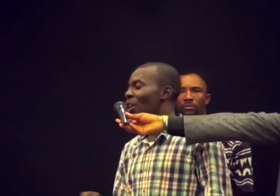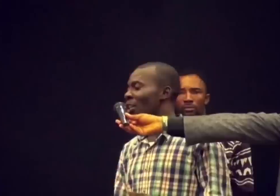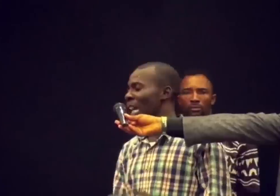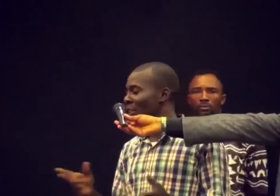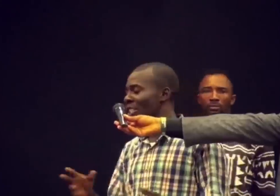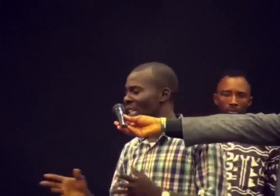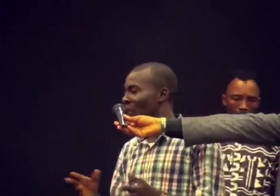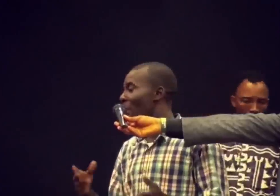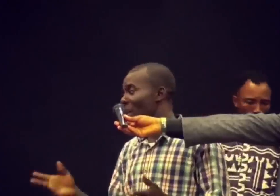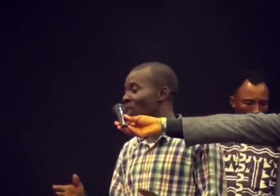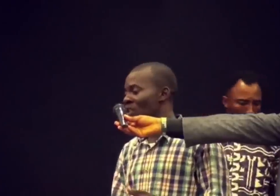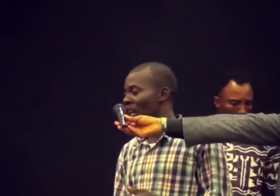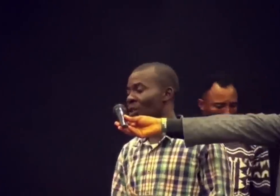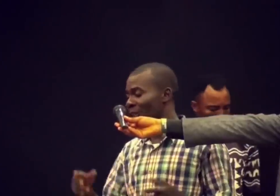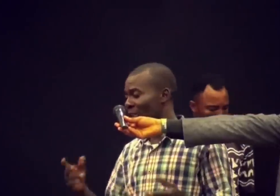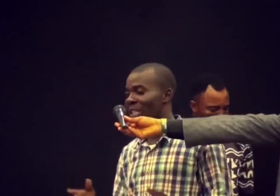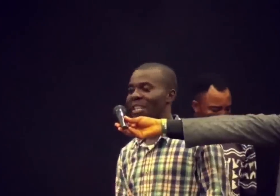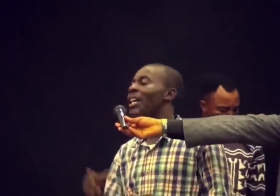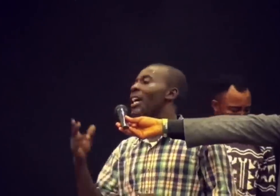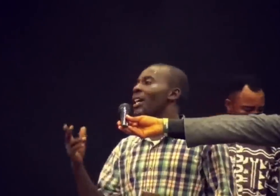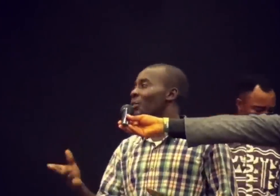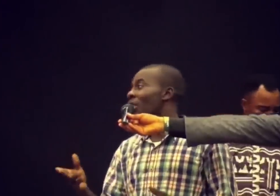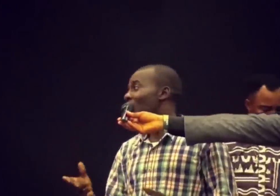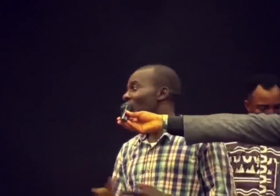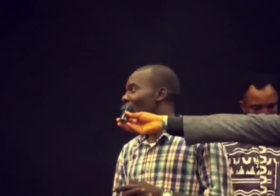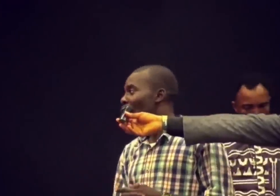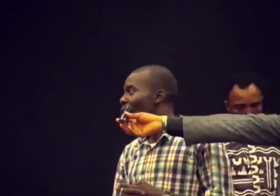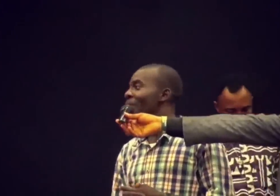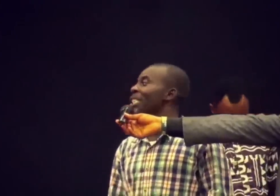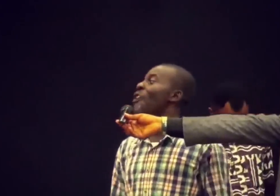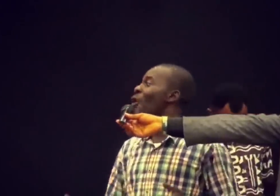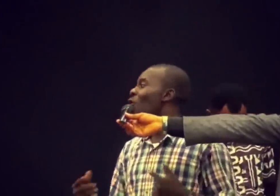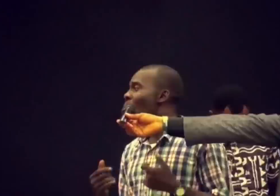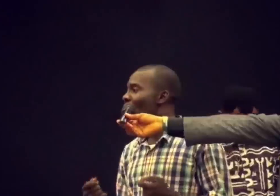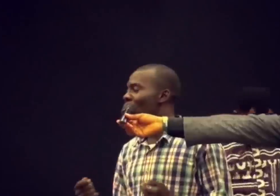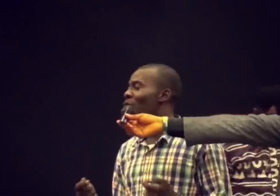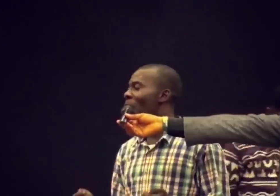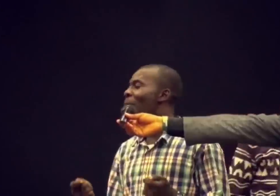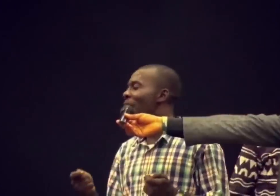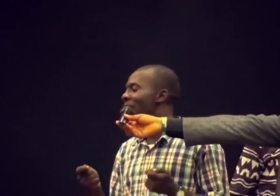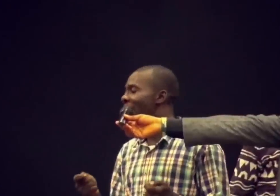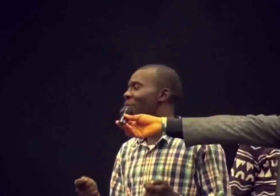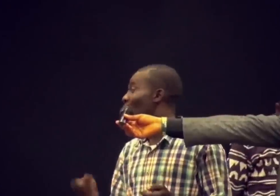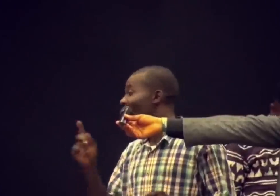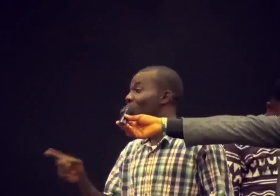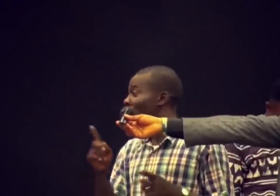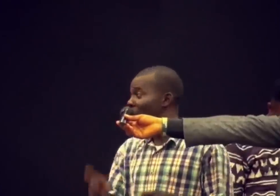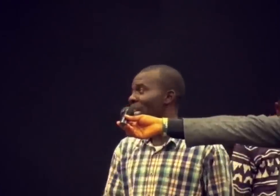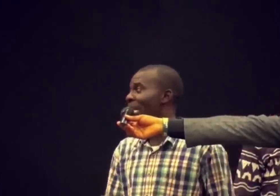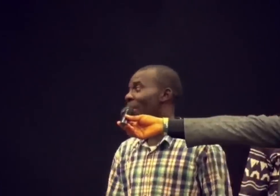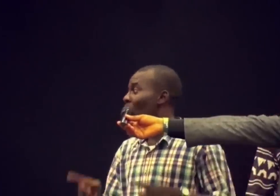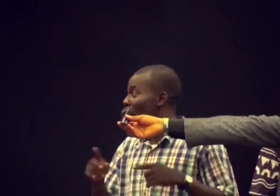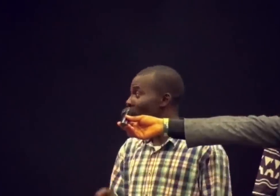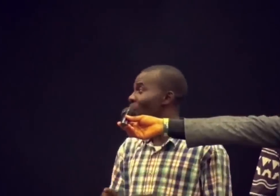re mi ko ta jo nse to am painting contractor so yes sir mo ya 2000 lowe then phone awon mo mi to fi man play game to mo pe 2000